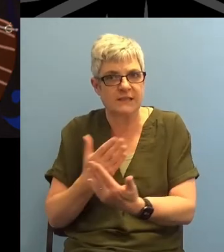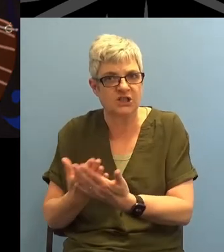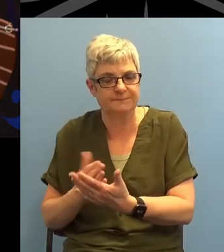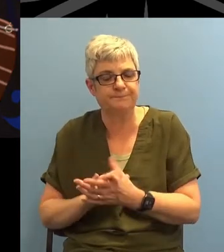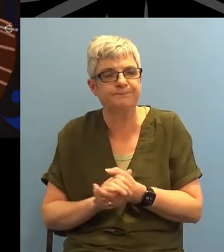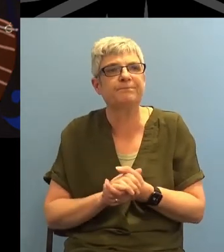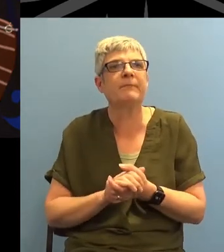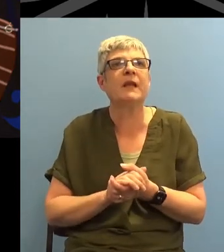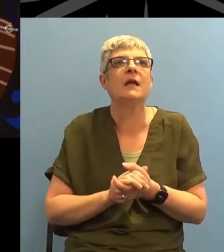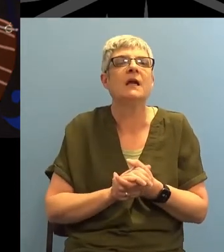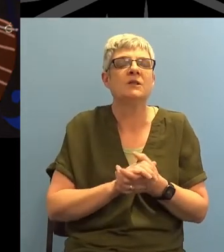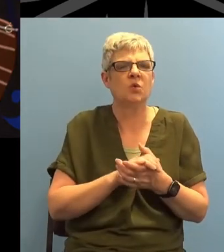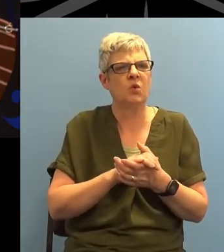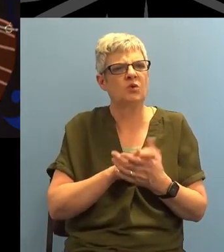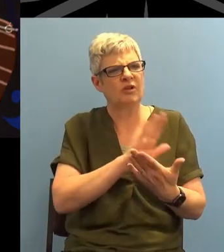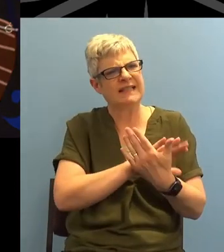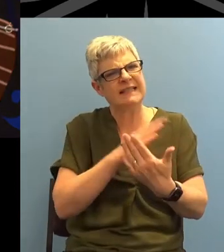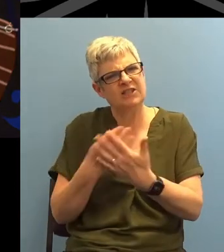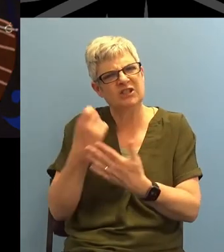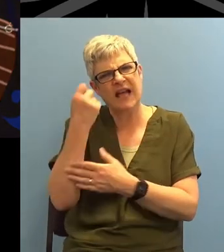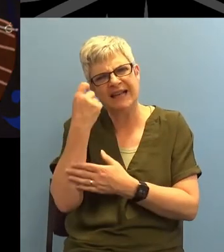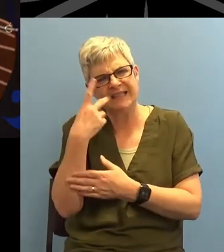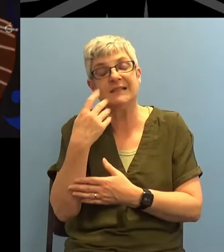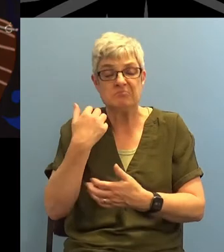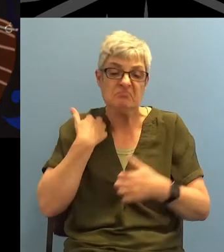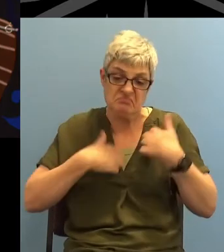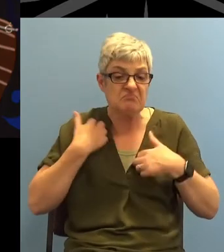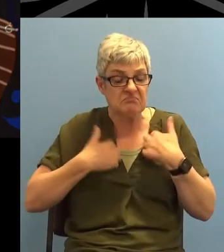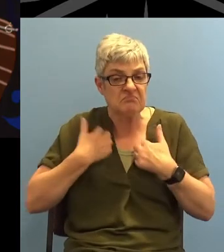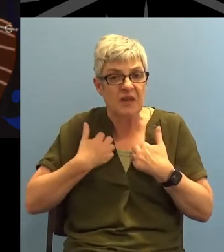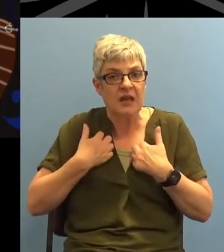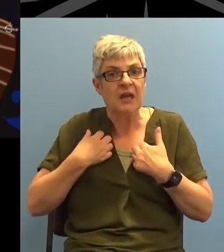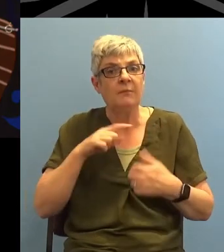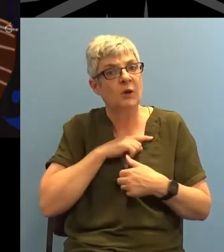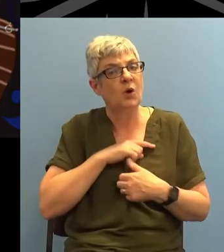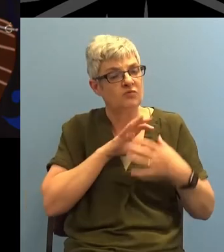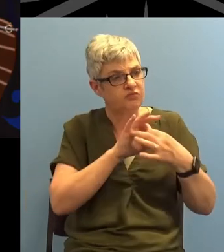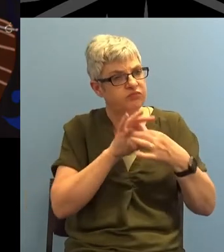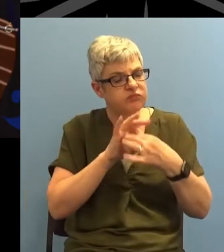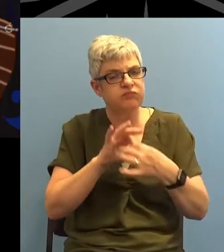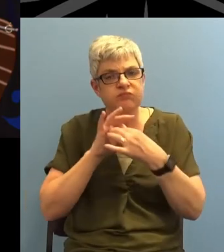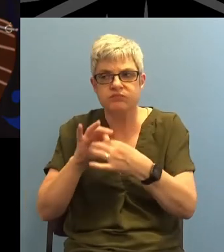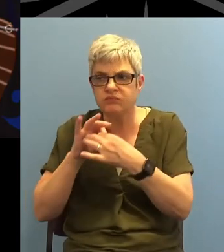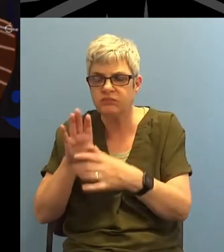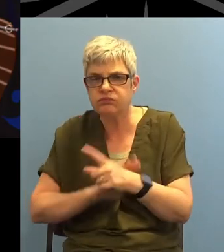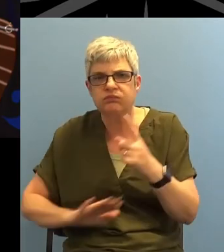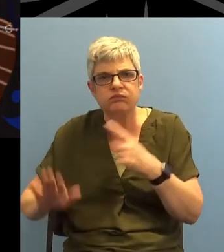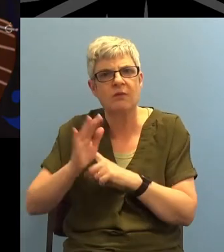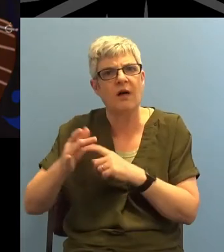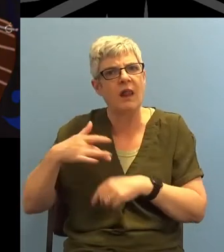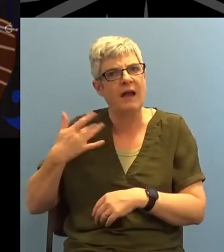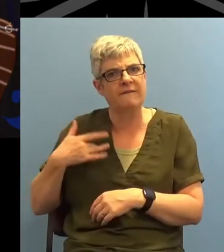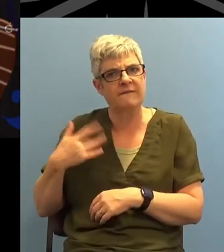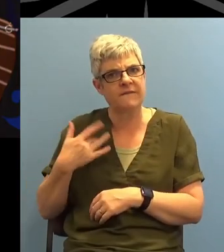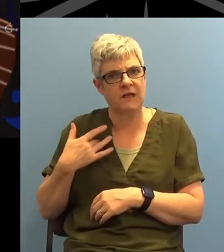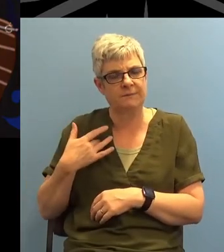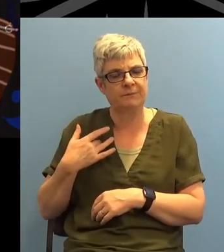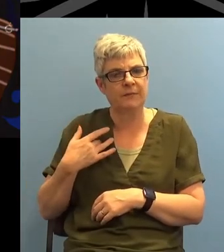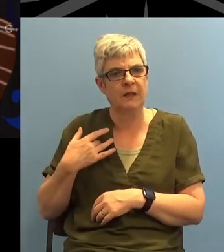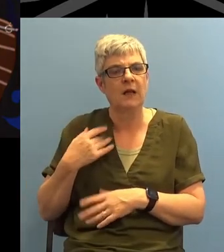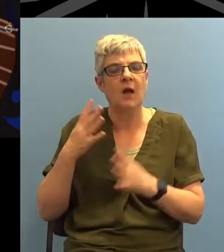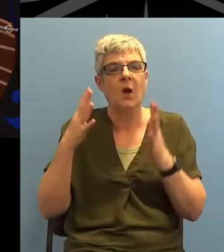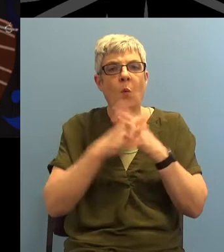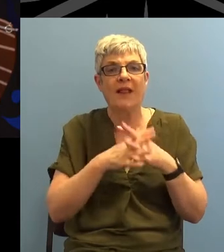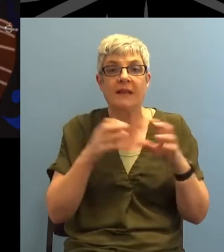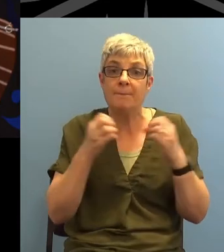The whole idea of transition is one that I find very interesting because it has relevance in many areas of life. William